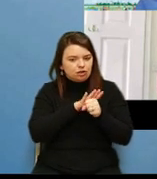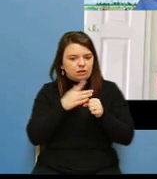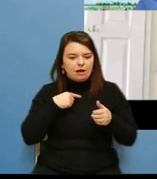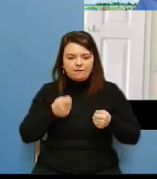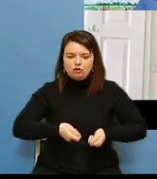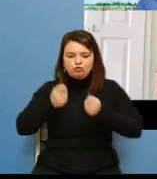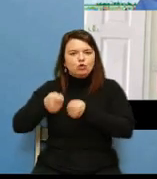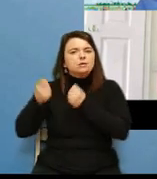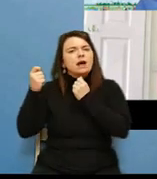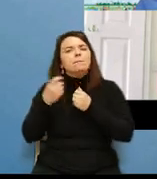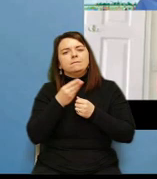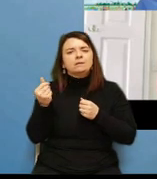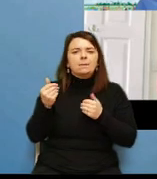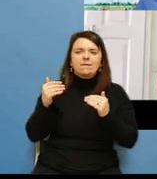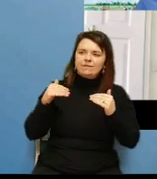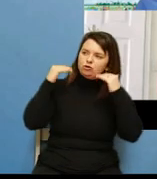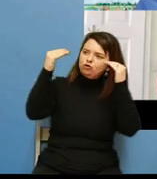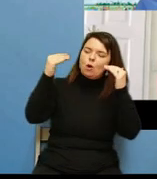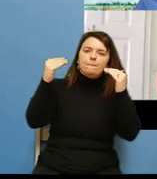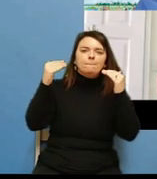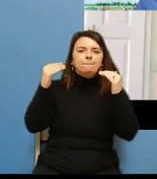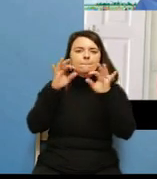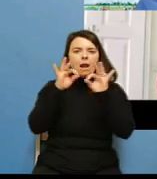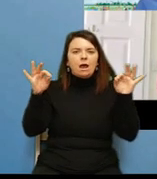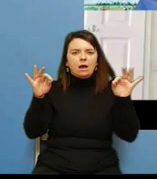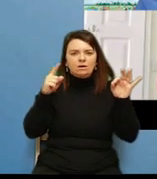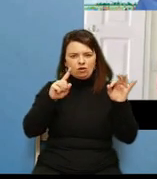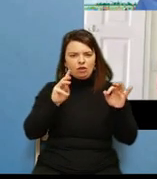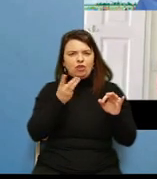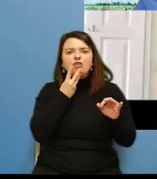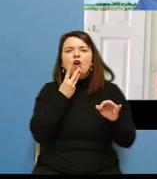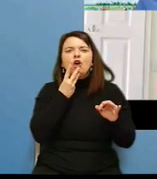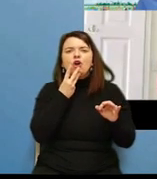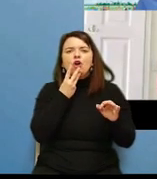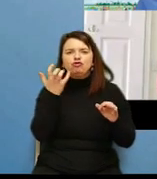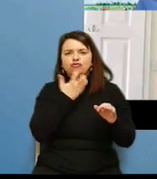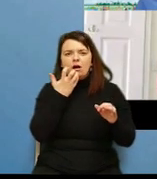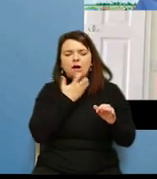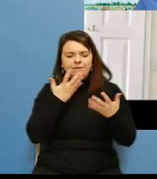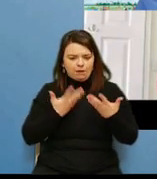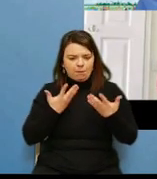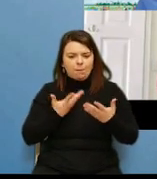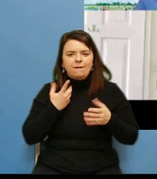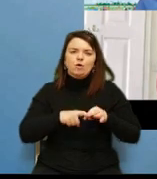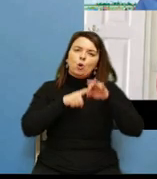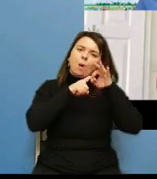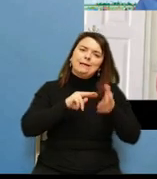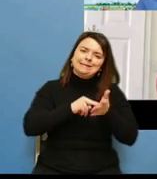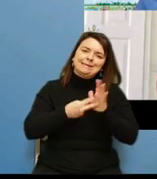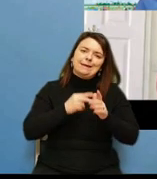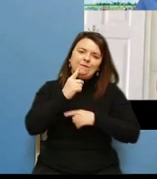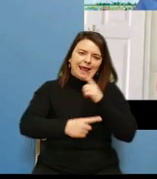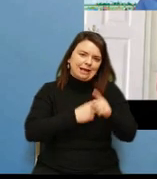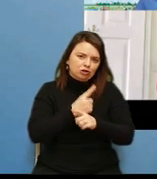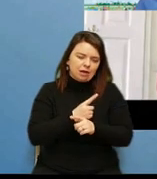improve that situation. And I've just highlighted some of the top line indicators. I'm on the third draft actually at the moment of